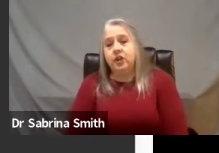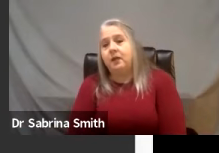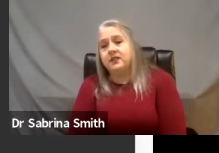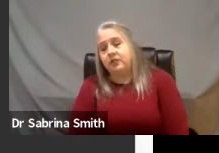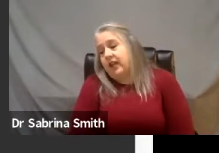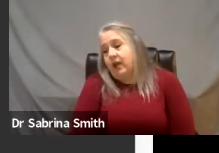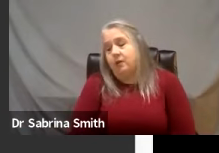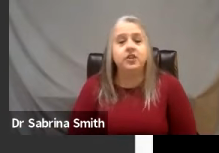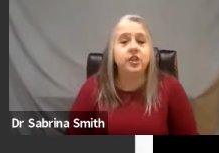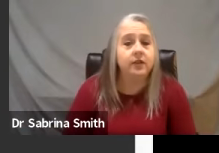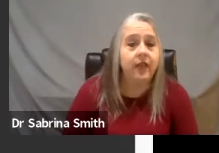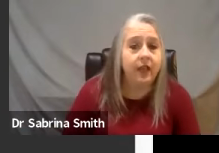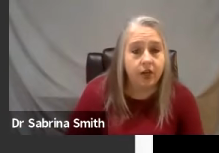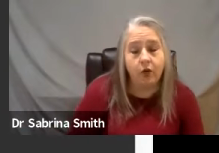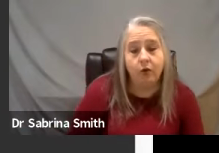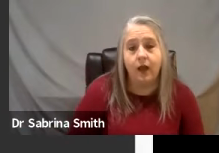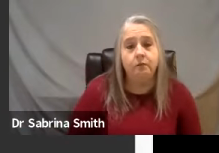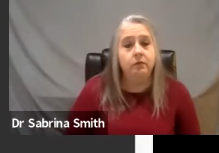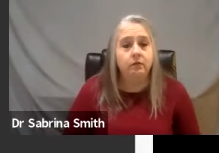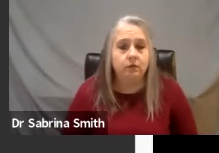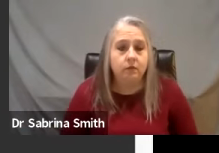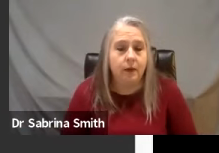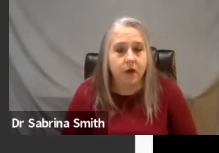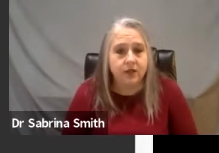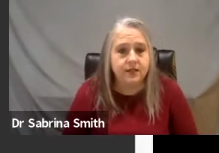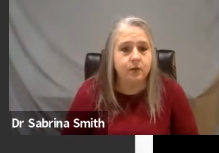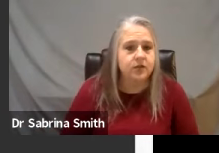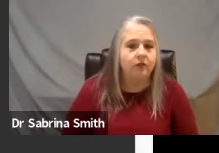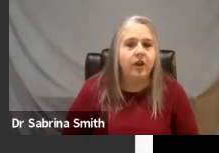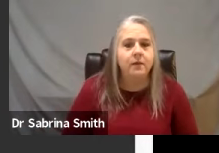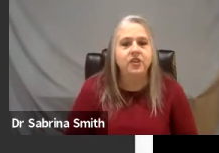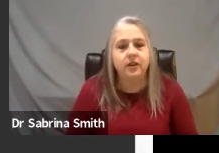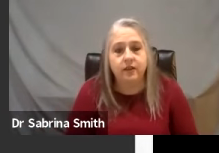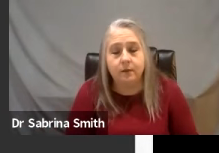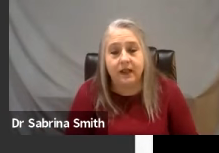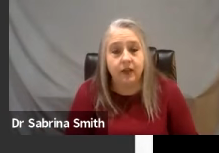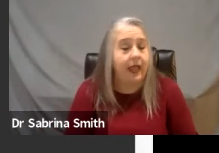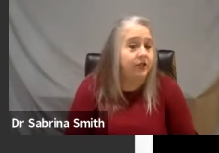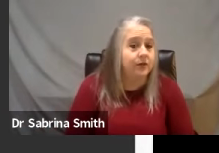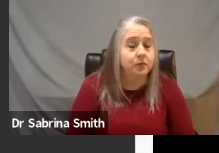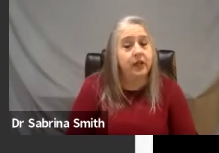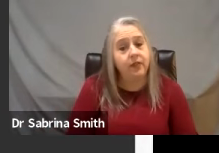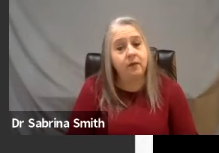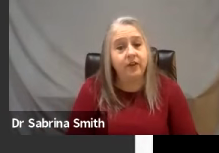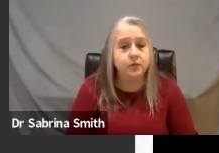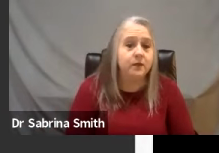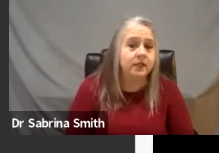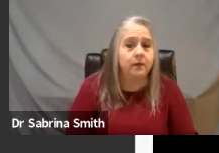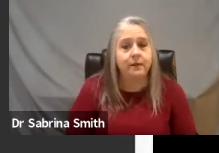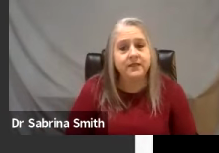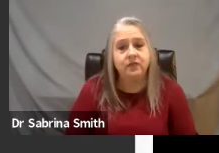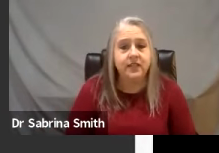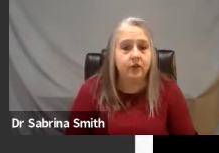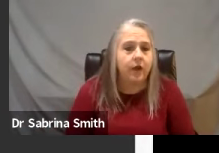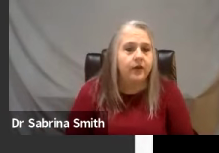the share box, if you're like, I don't mind sharing that, you know, my processing was off, or I don't mind sharing that my clarity, actually I think my finger spelling was clear. I'm